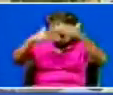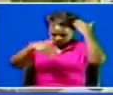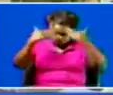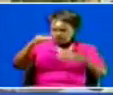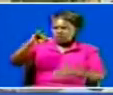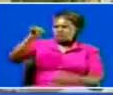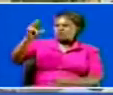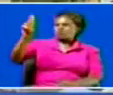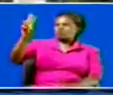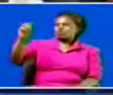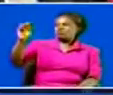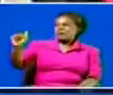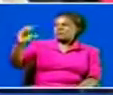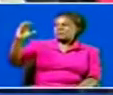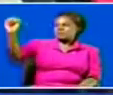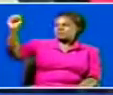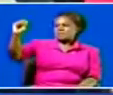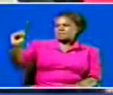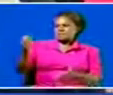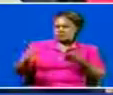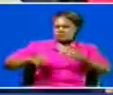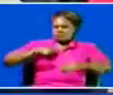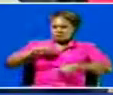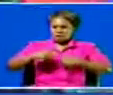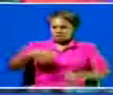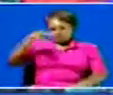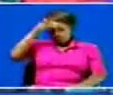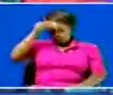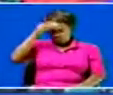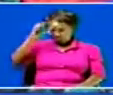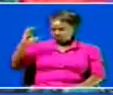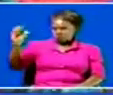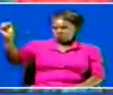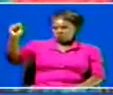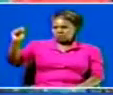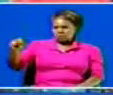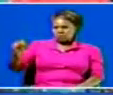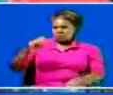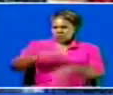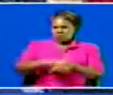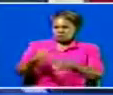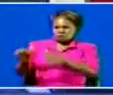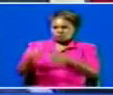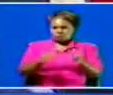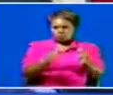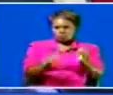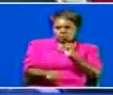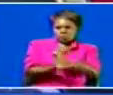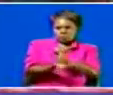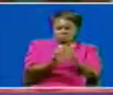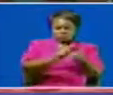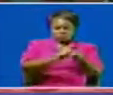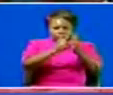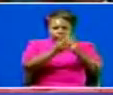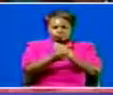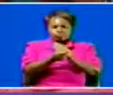Juma. CS Fred Matiang'i, who is now acting as Education Cabinet Secretary, took the opportunity to highlight the reforms being